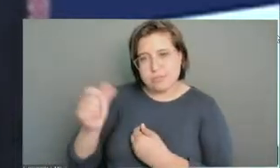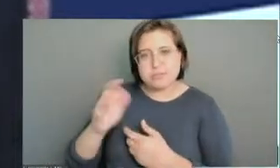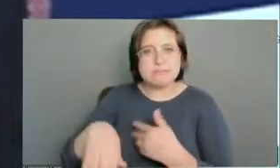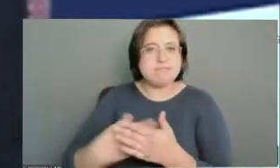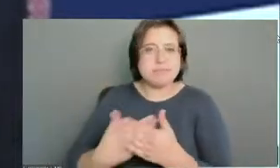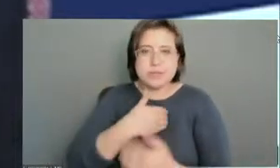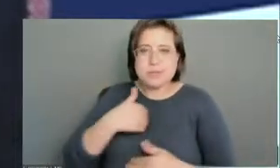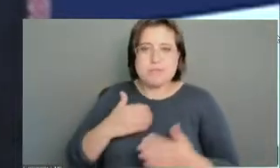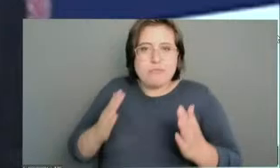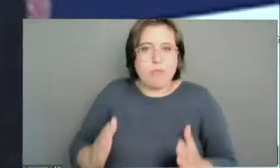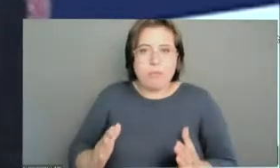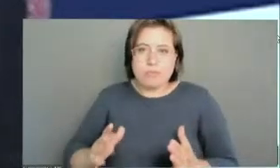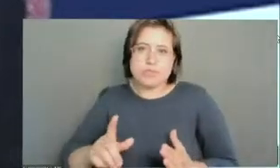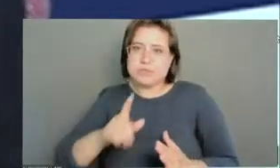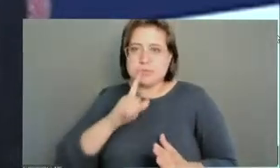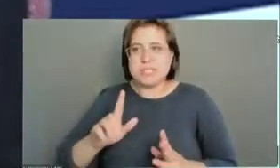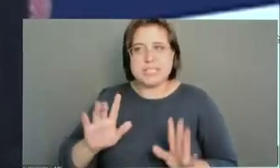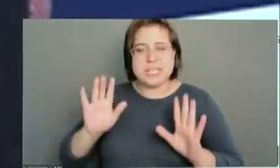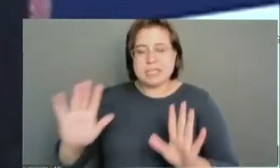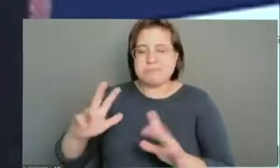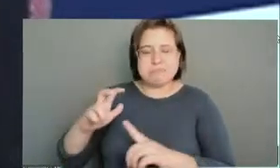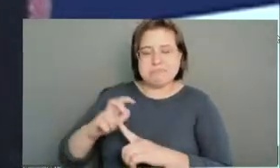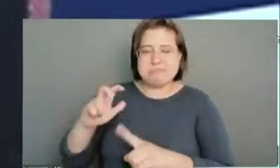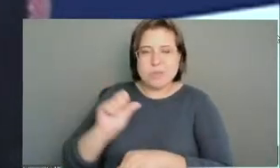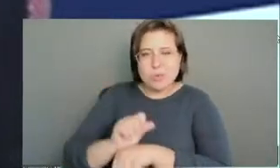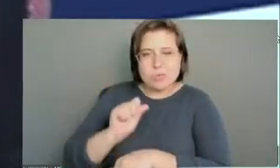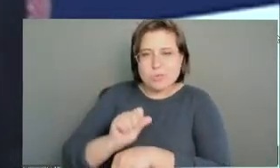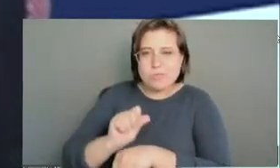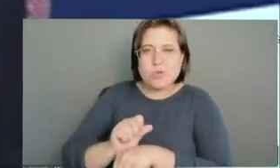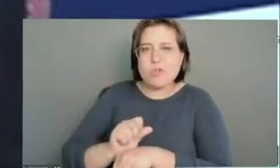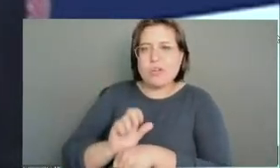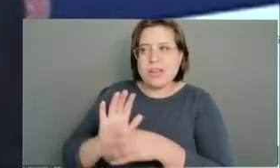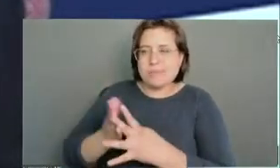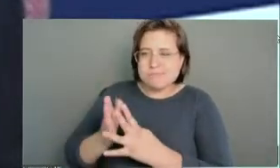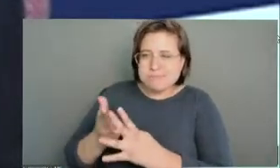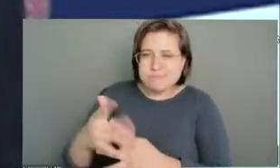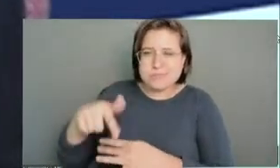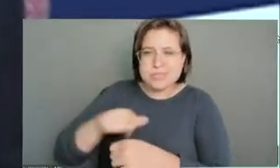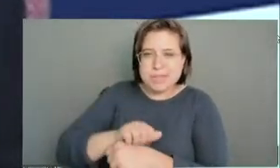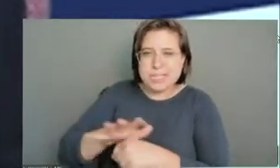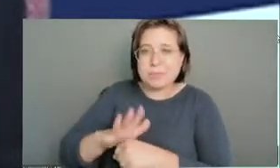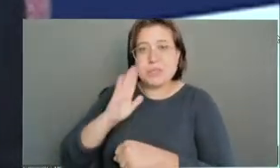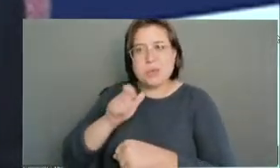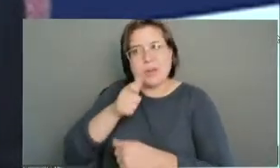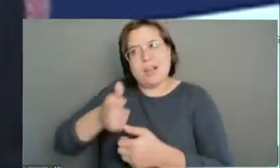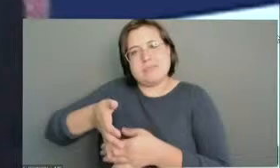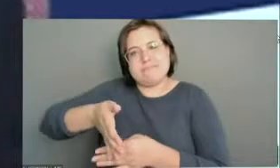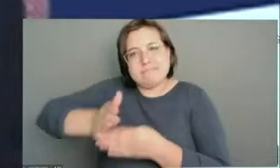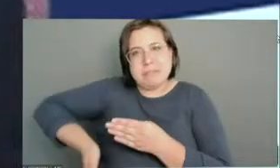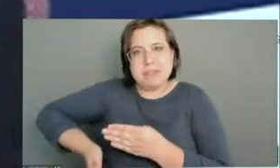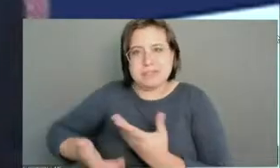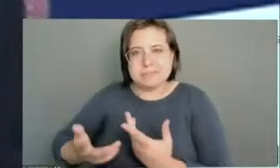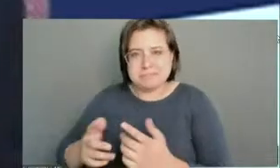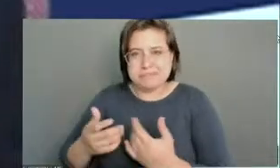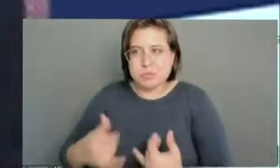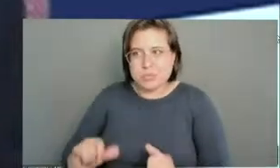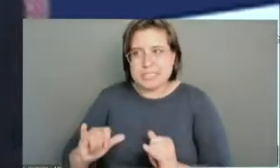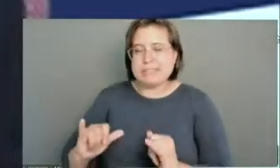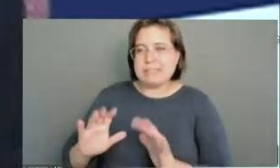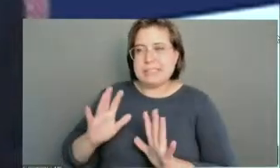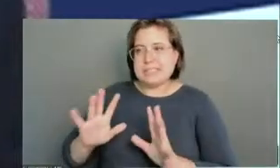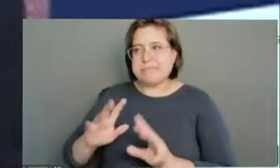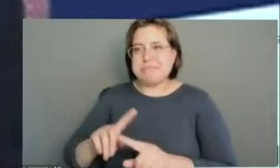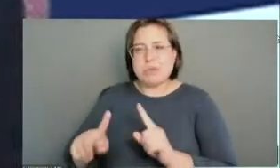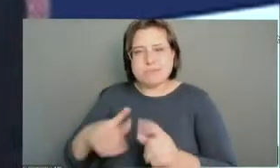just really tremendous work getting us through this pandemic. We know we're not quite on the other side yet. We're so eager to hear